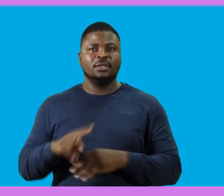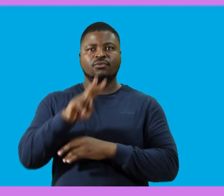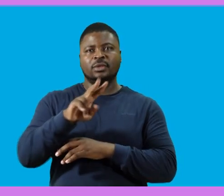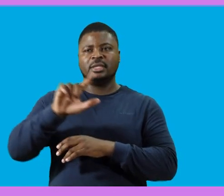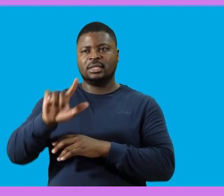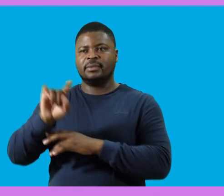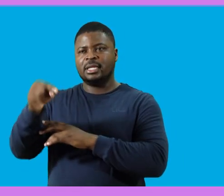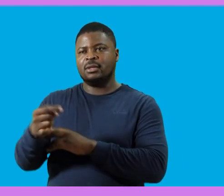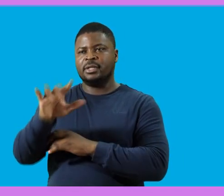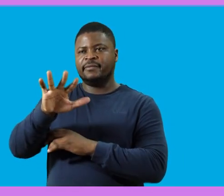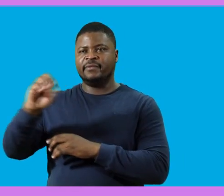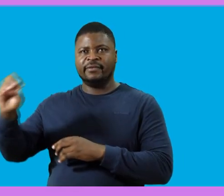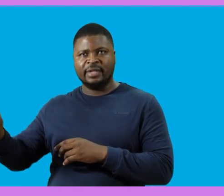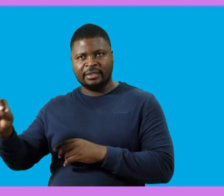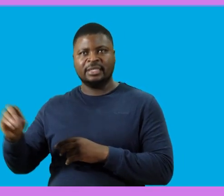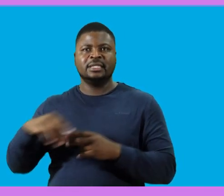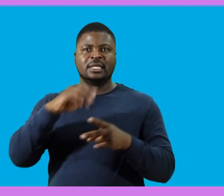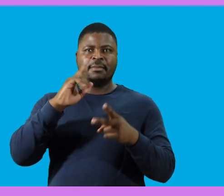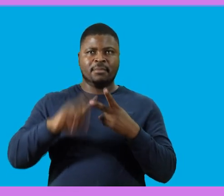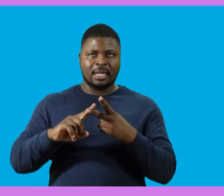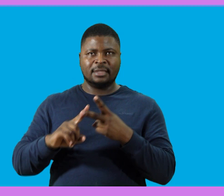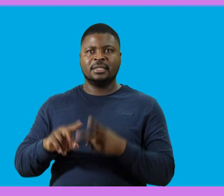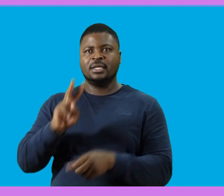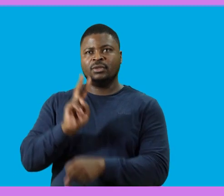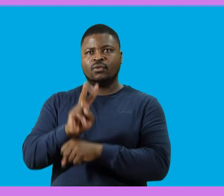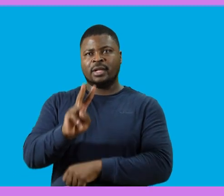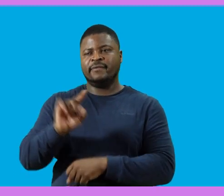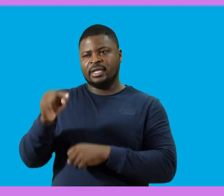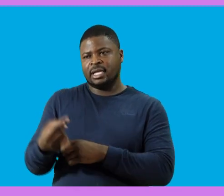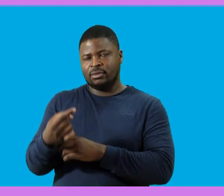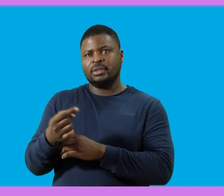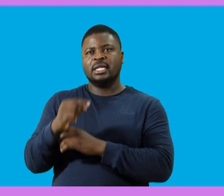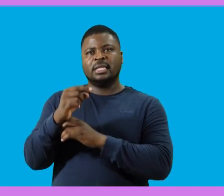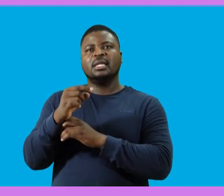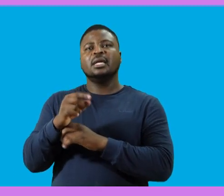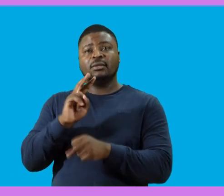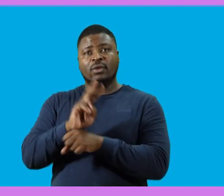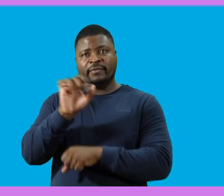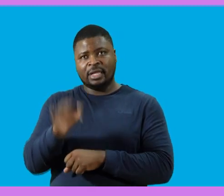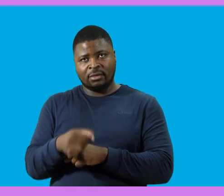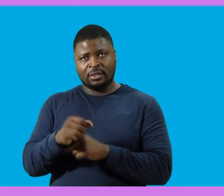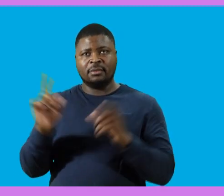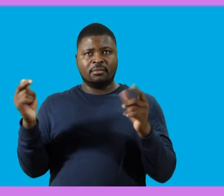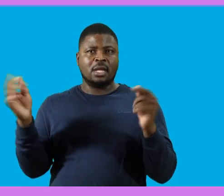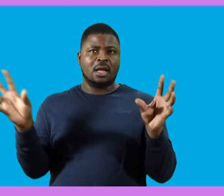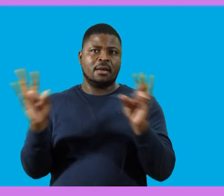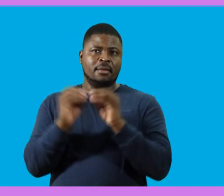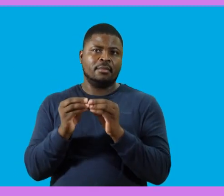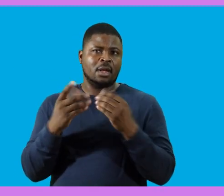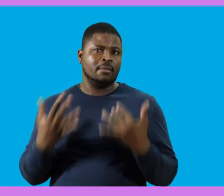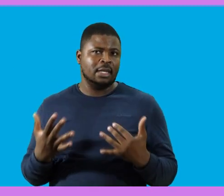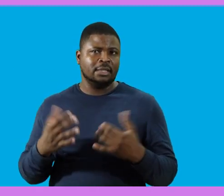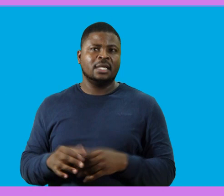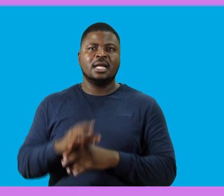27,500 plus the 12,000, which is